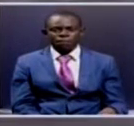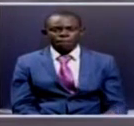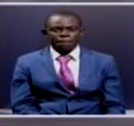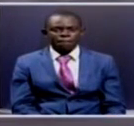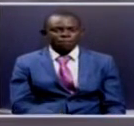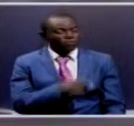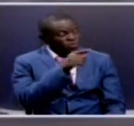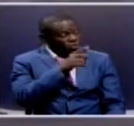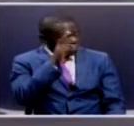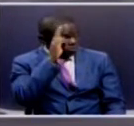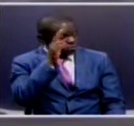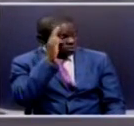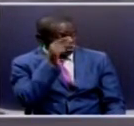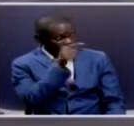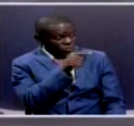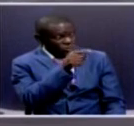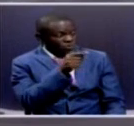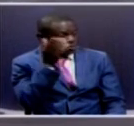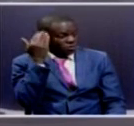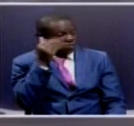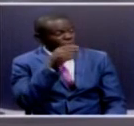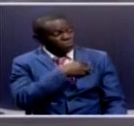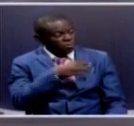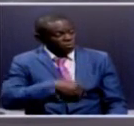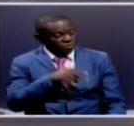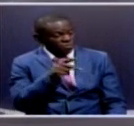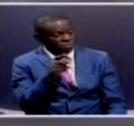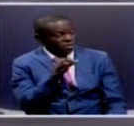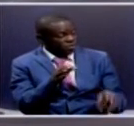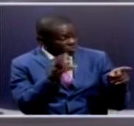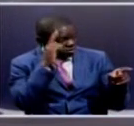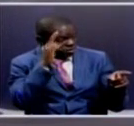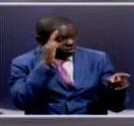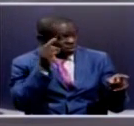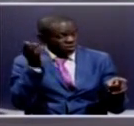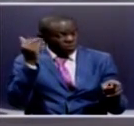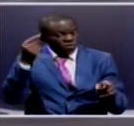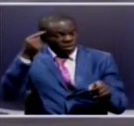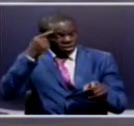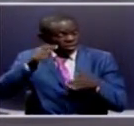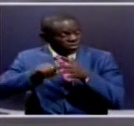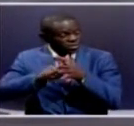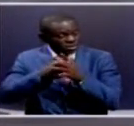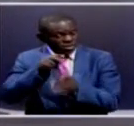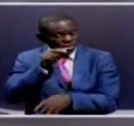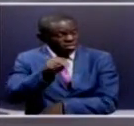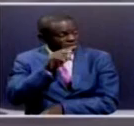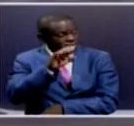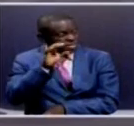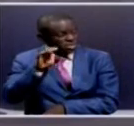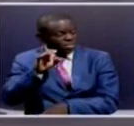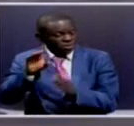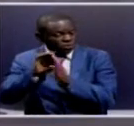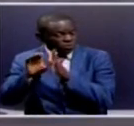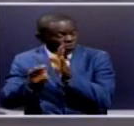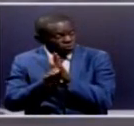in the Patriotic Front, you decided then that you were not going to be part of the NCC. But this time around, you do not want any party to say they will not